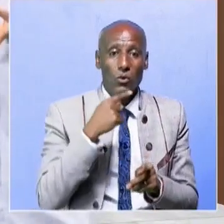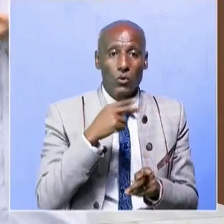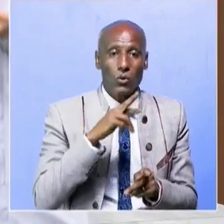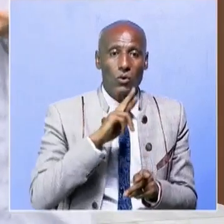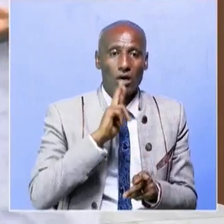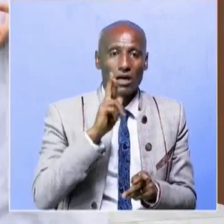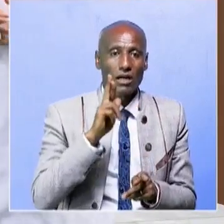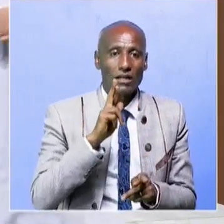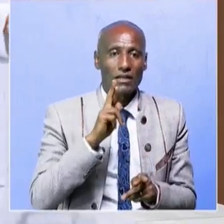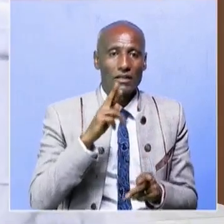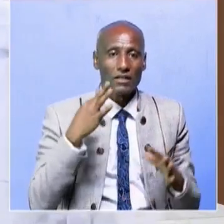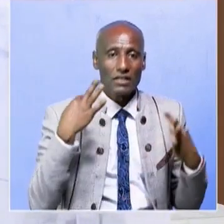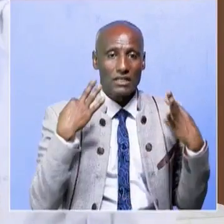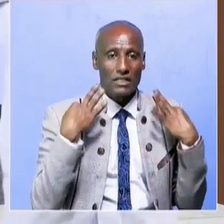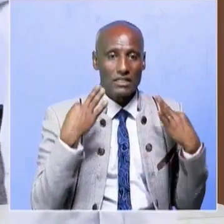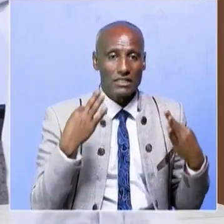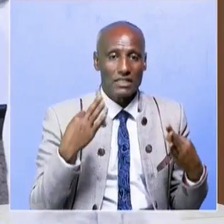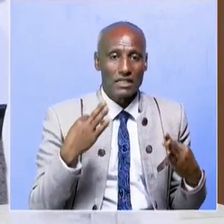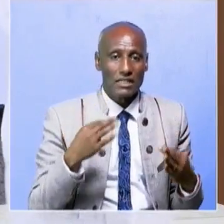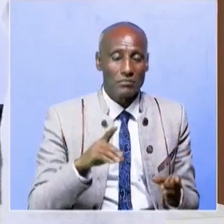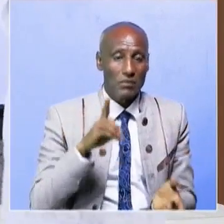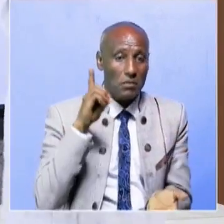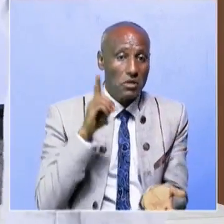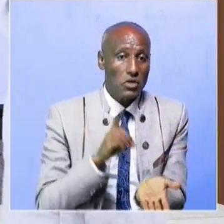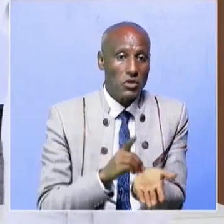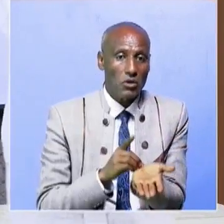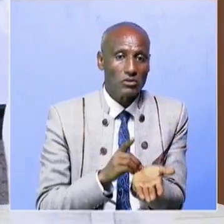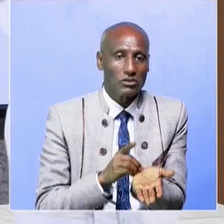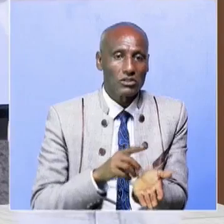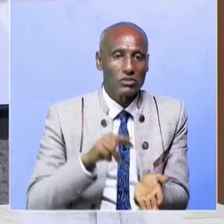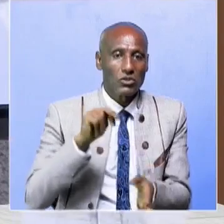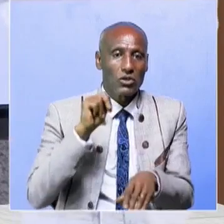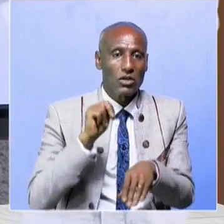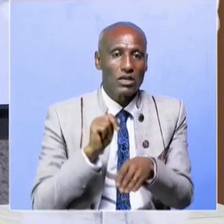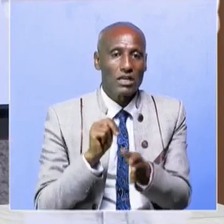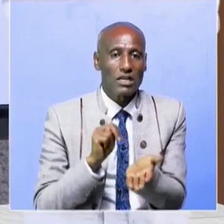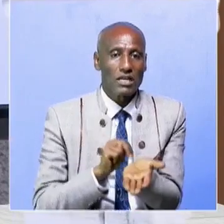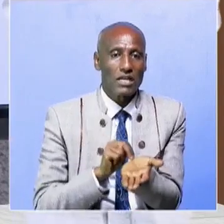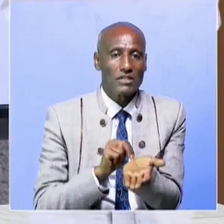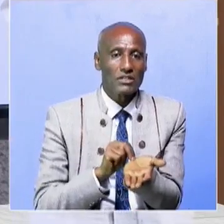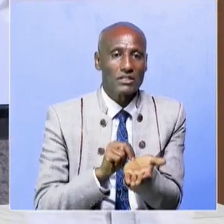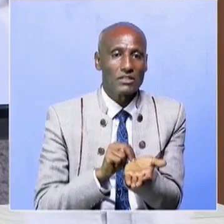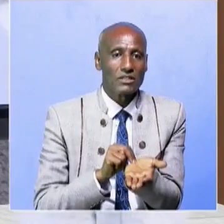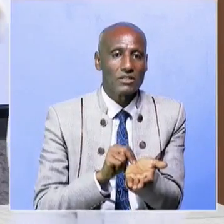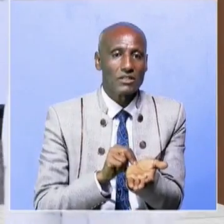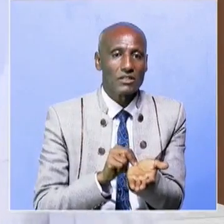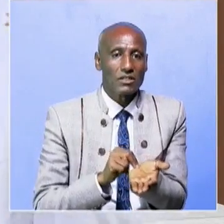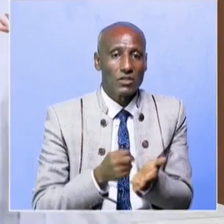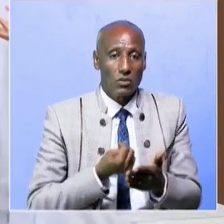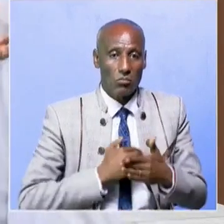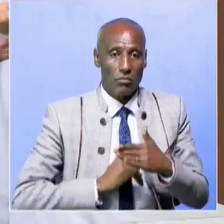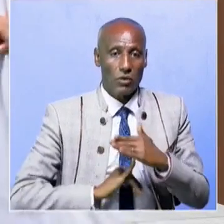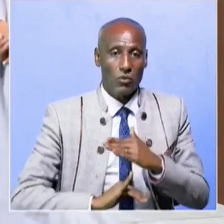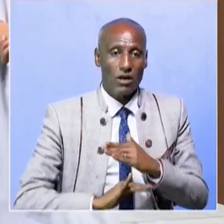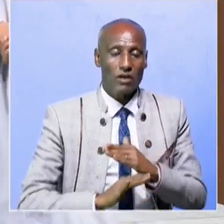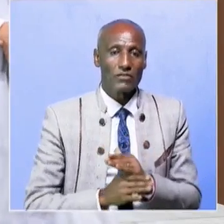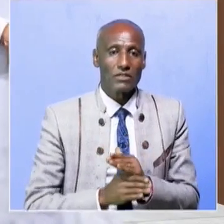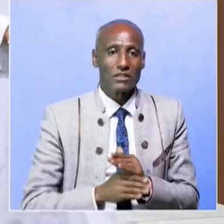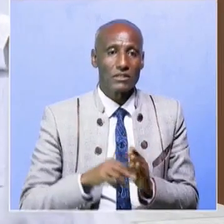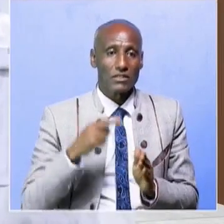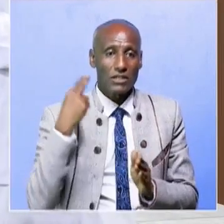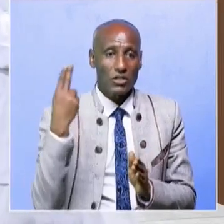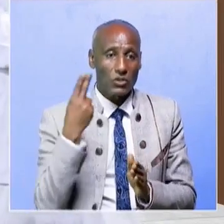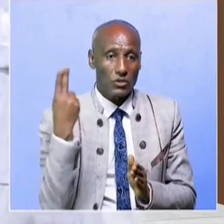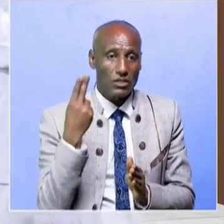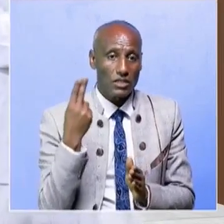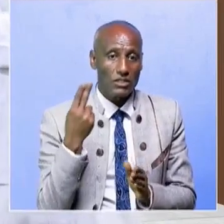health industry, people who are doctors, nurses, people who are midwives, they usually use this word